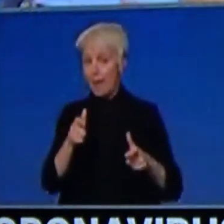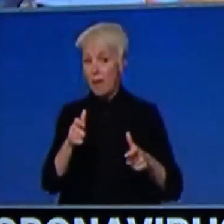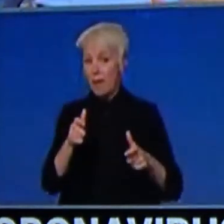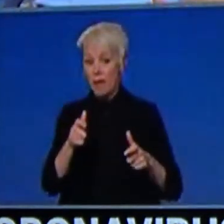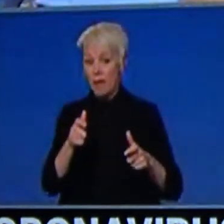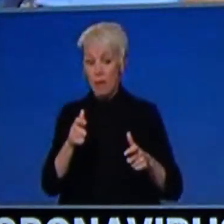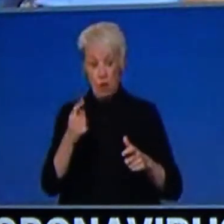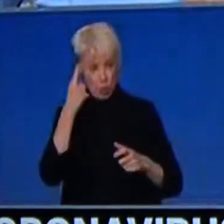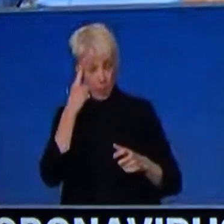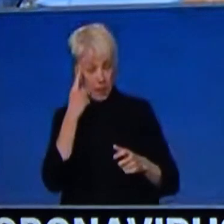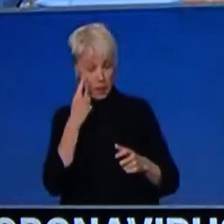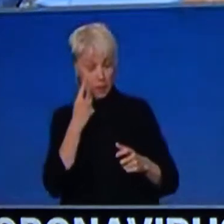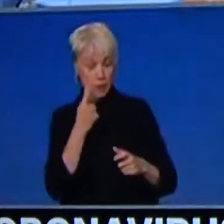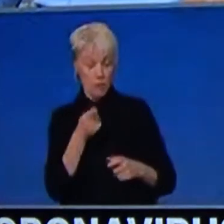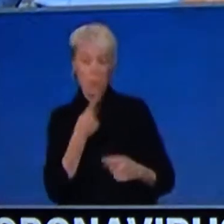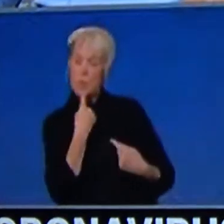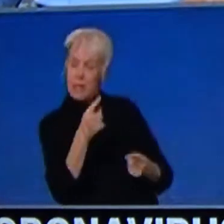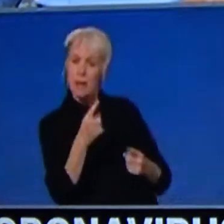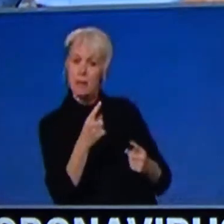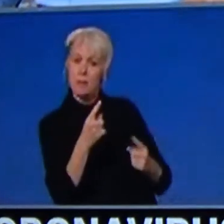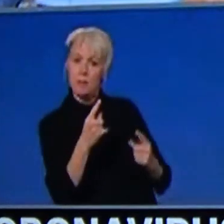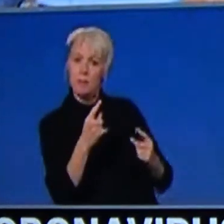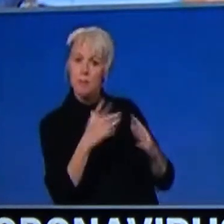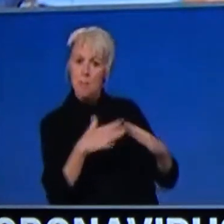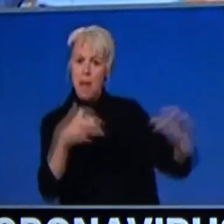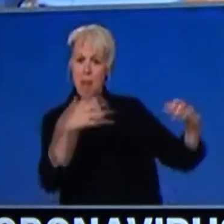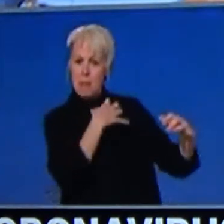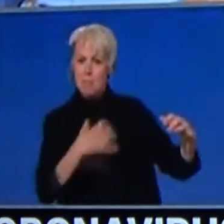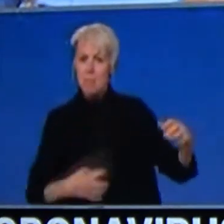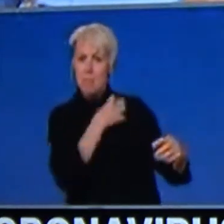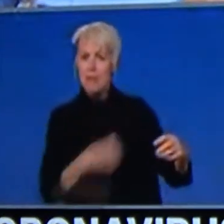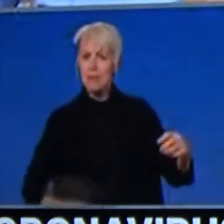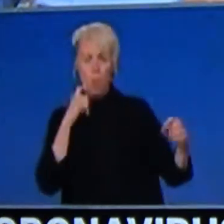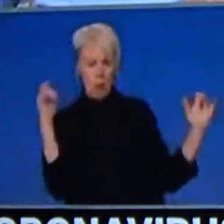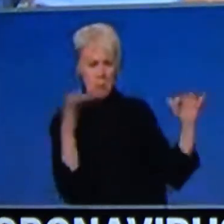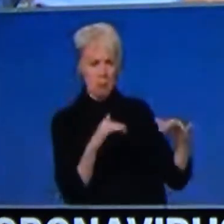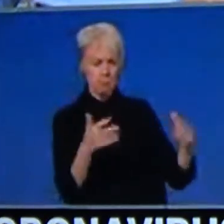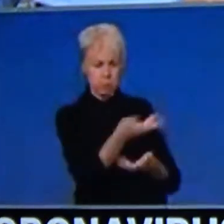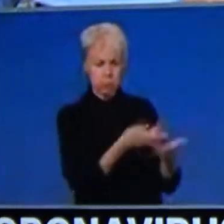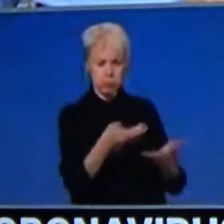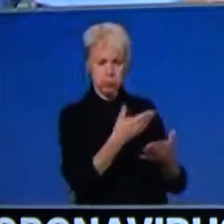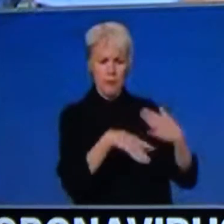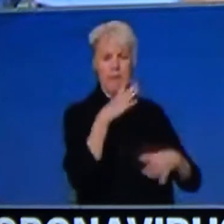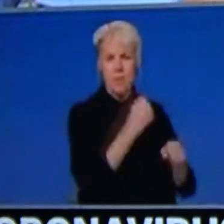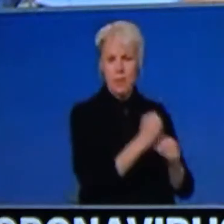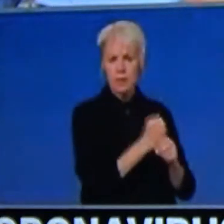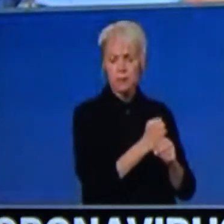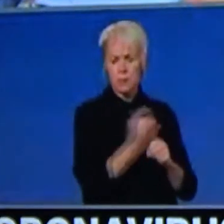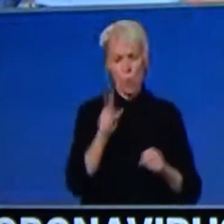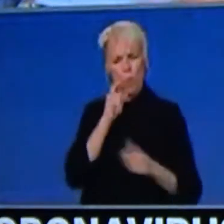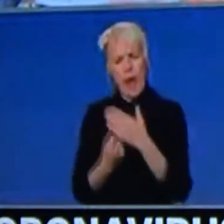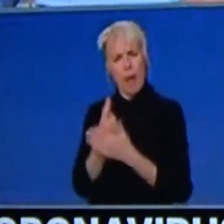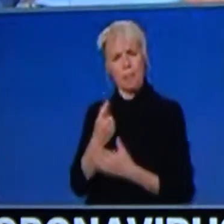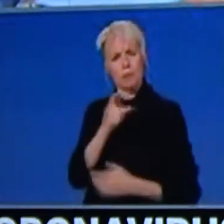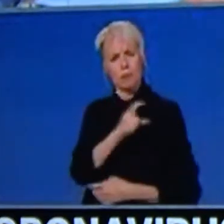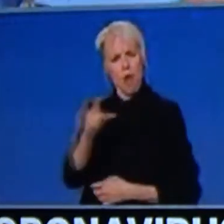going to resume sooner rather than later. Is childcare going to return to normal sooner than expected? And what does that mean for the funding arrangement that the government's put in